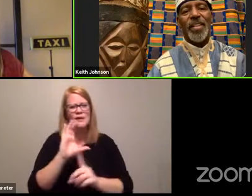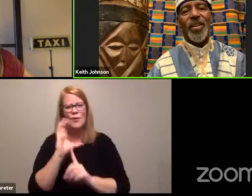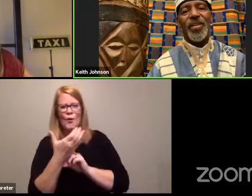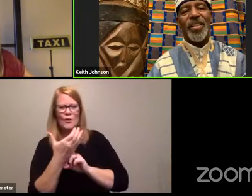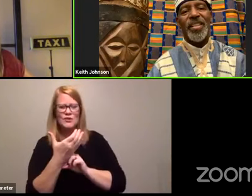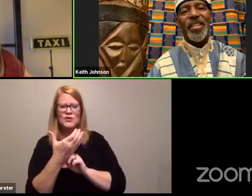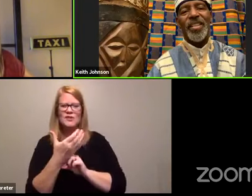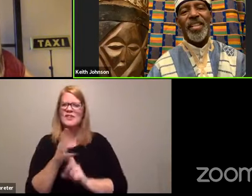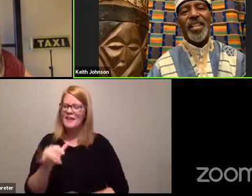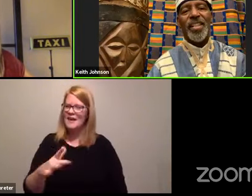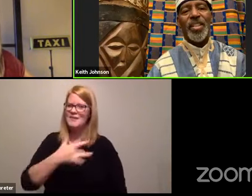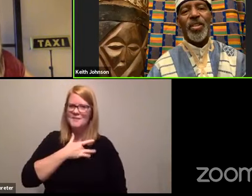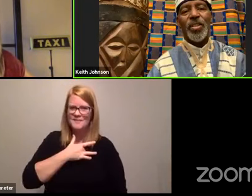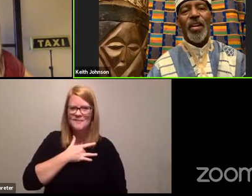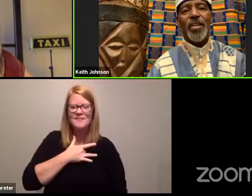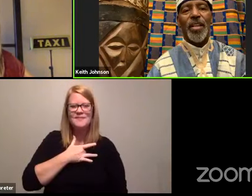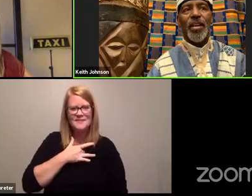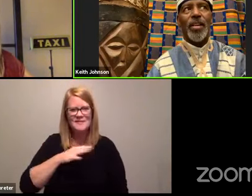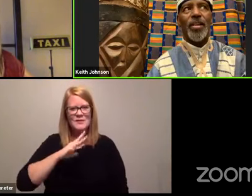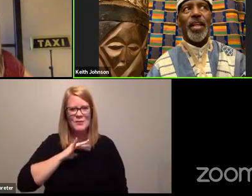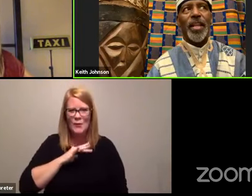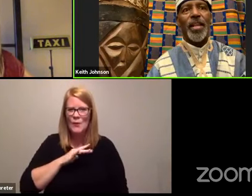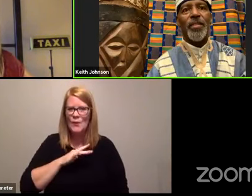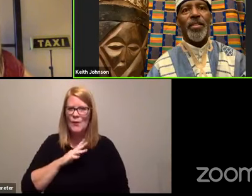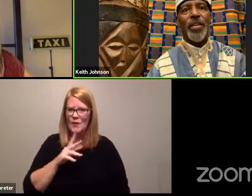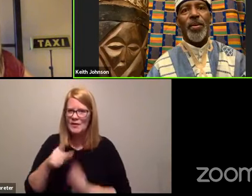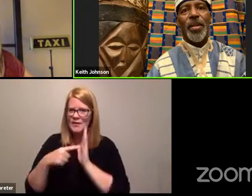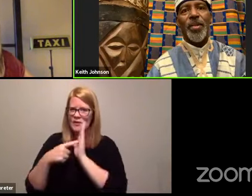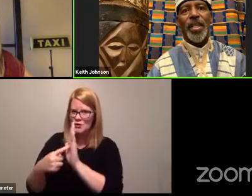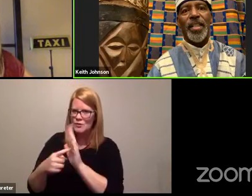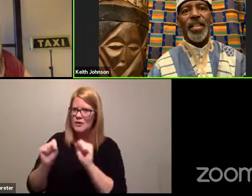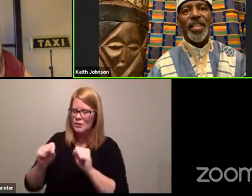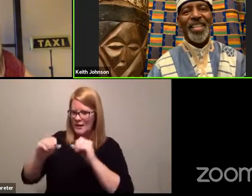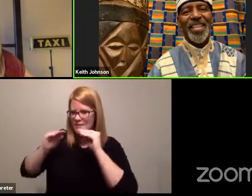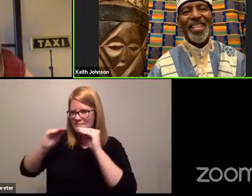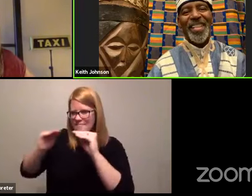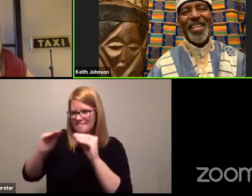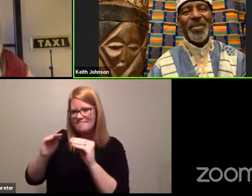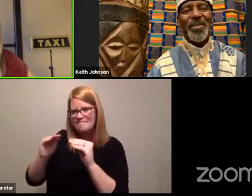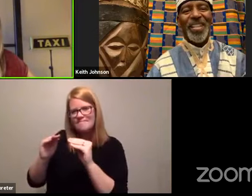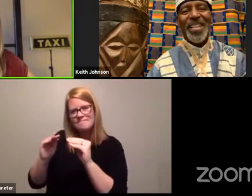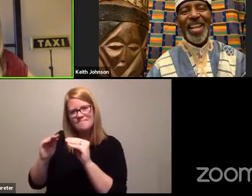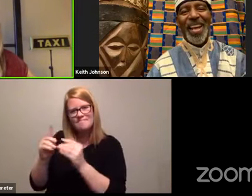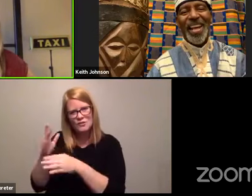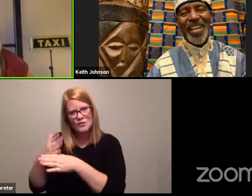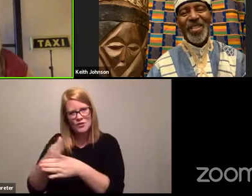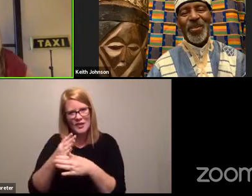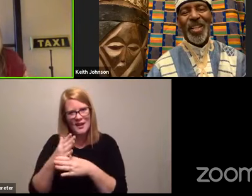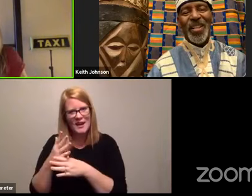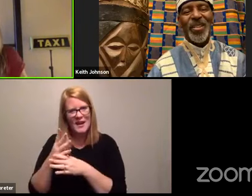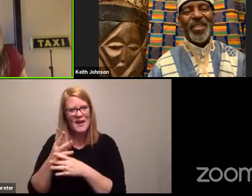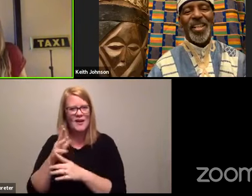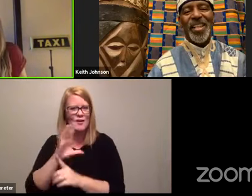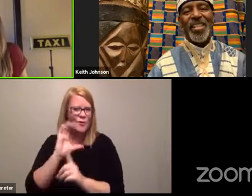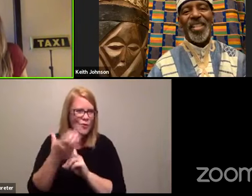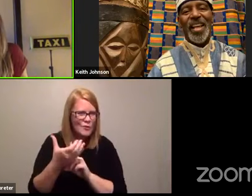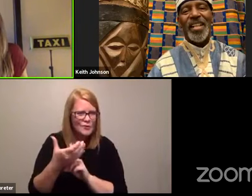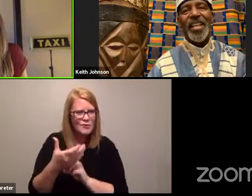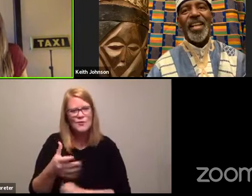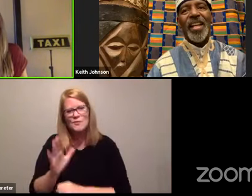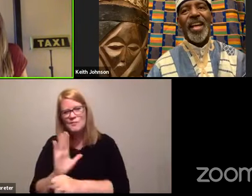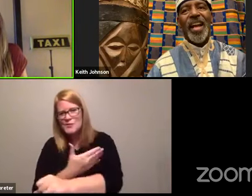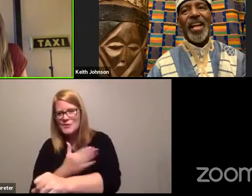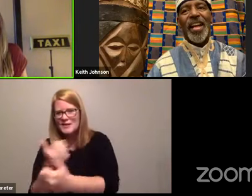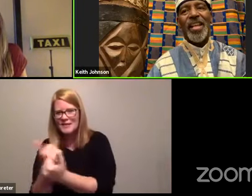as adults, and it shows how young you're getting, if you know what I mean. I do. But yeah, it's one of those things